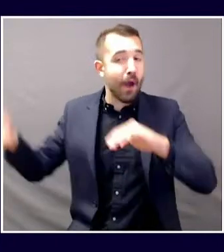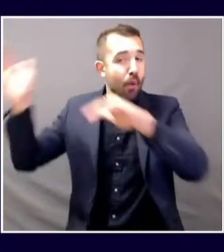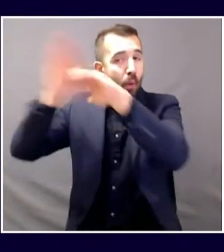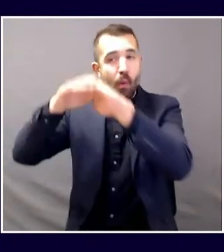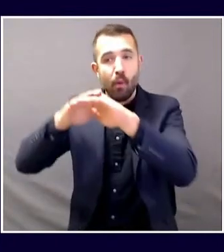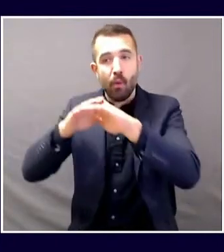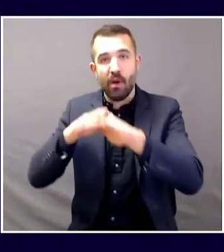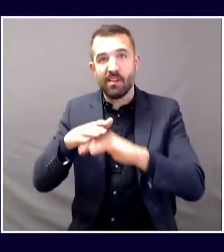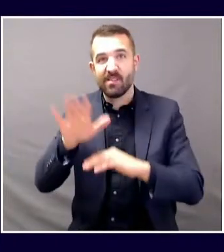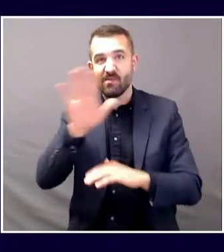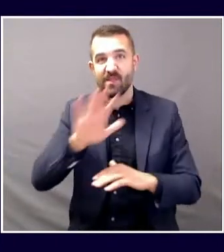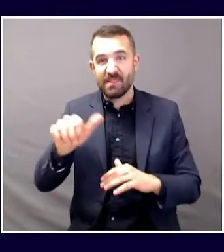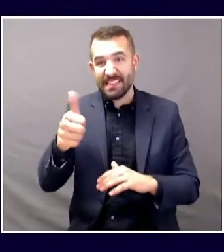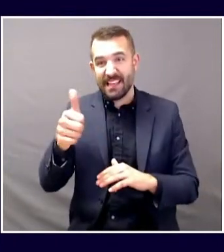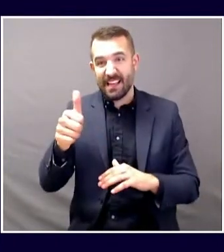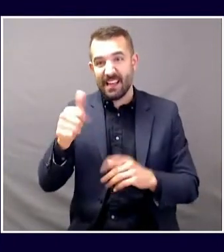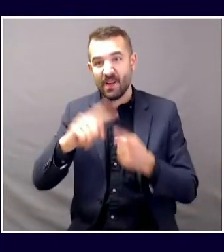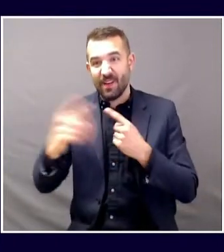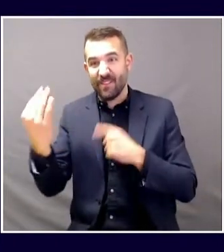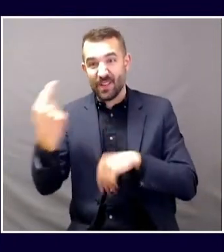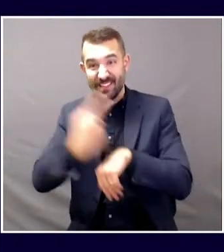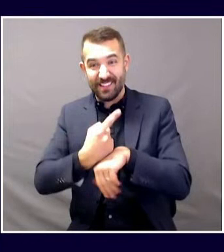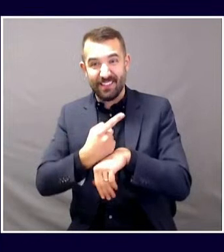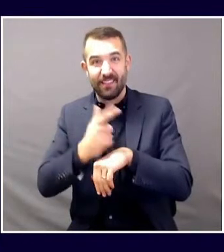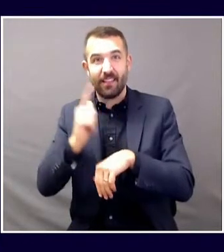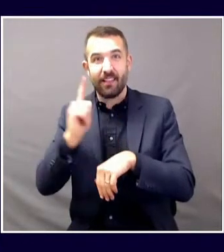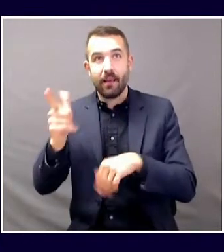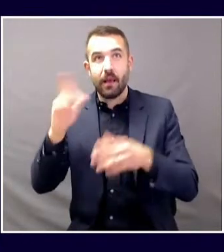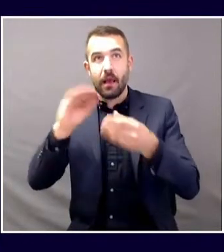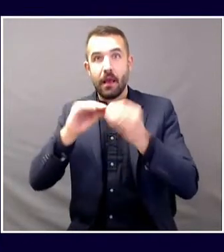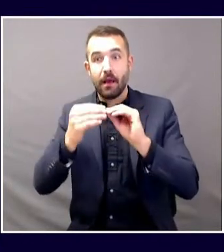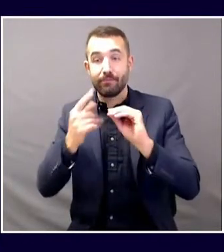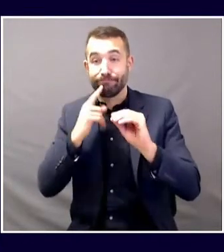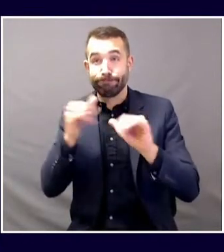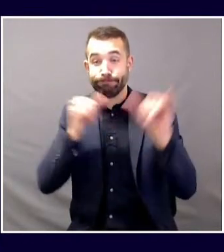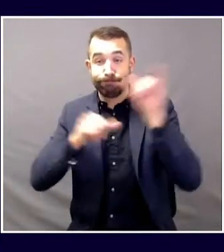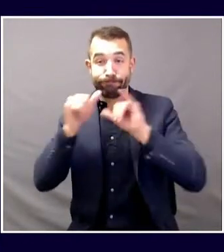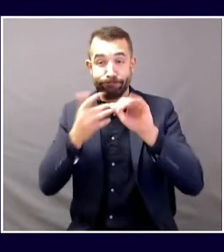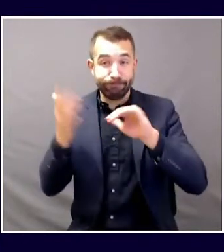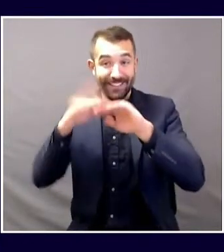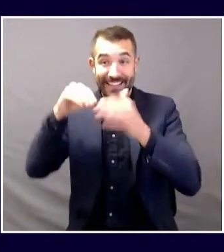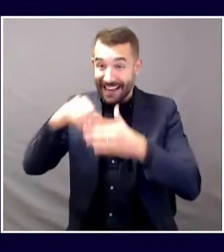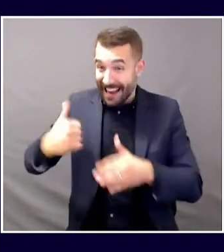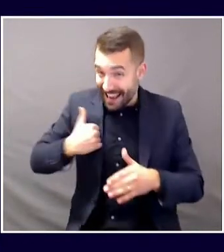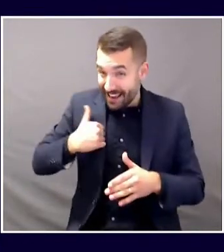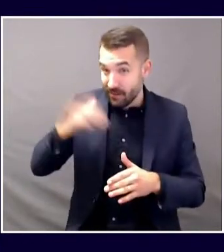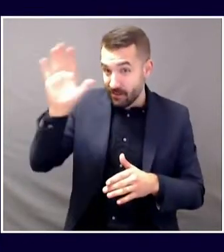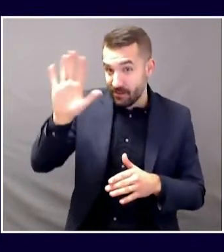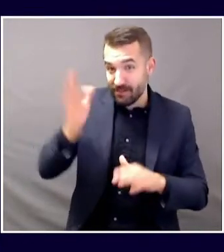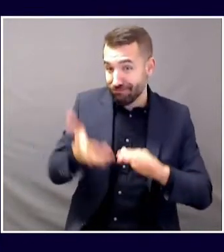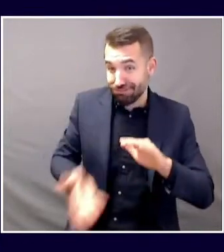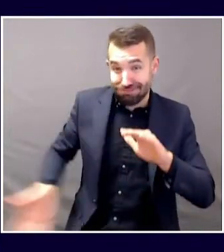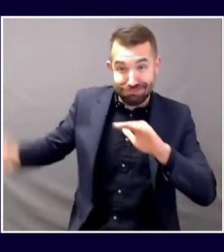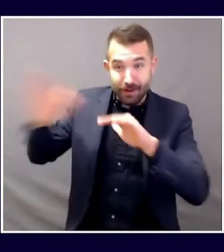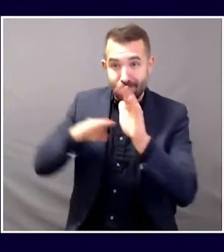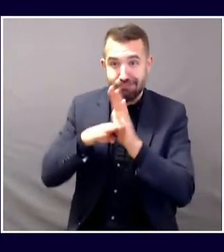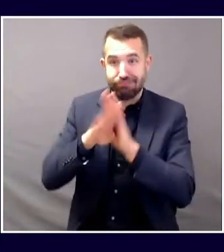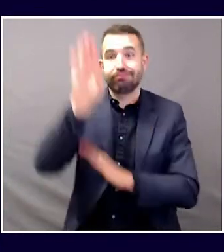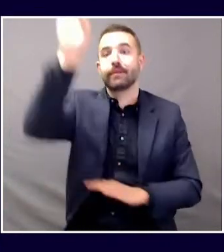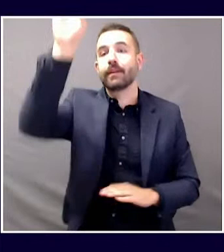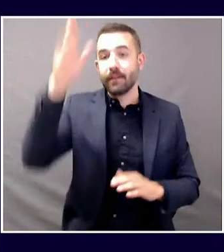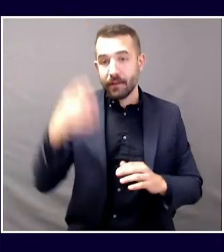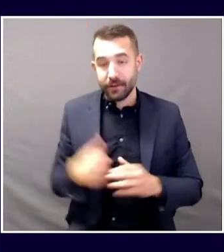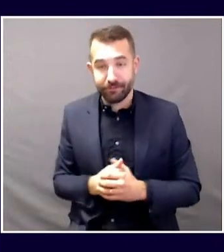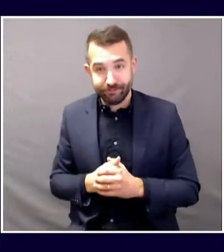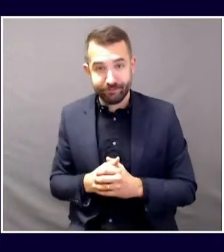Thanksgiving celebration, their inflection point took another sharp turn upward. So the incubation period itself